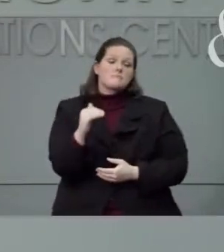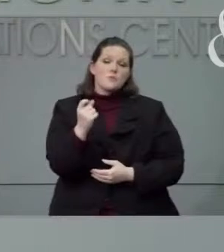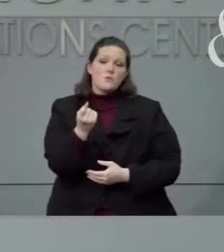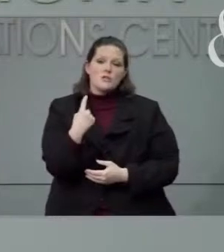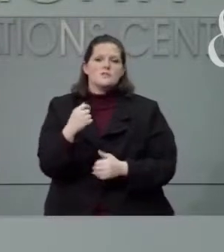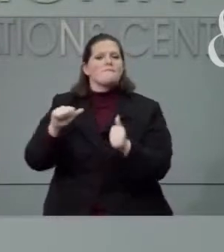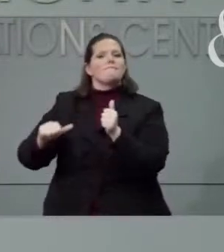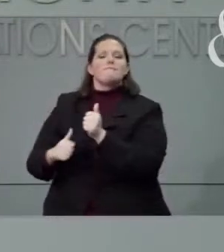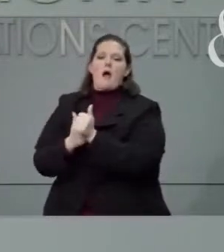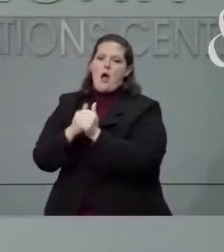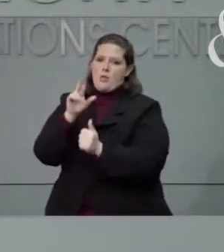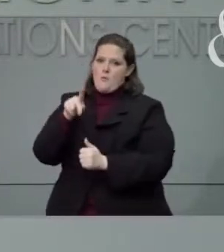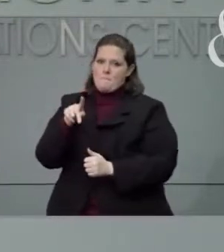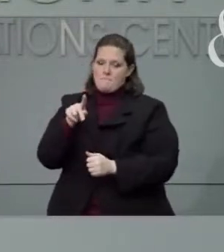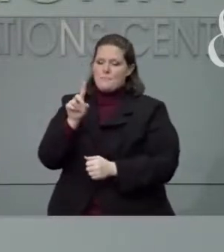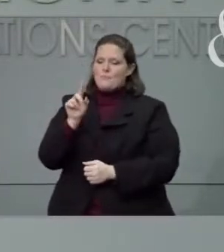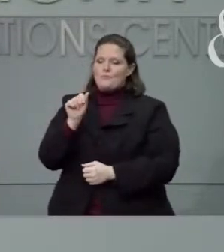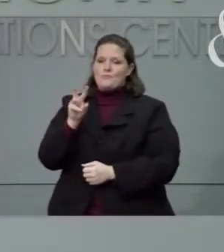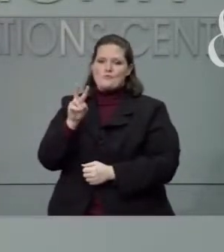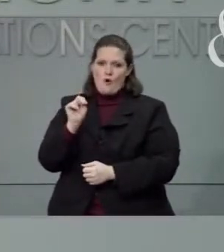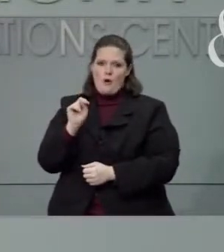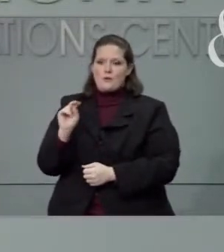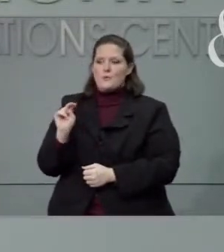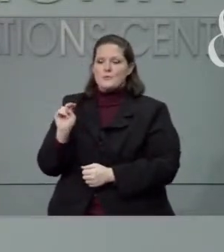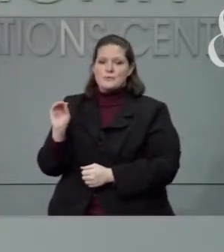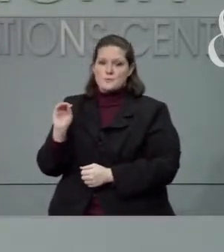We have a follow-up, Dawn Vaughn, News and Observer.